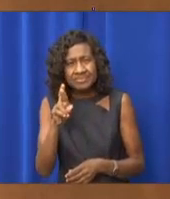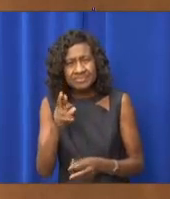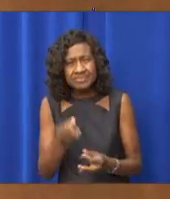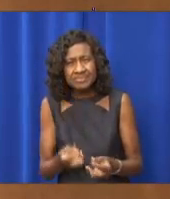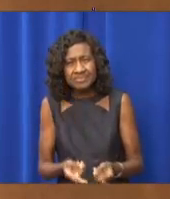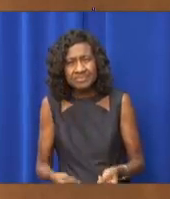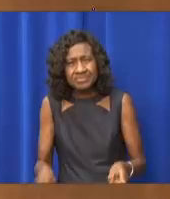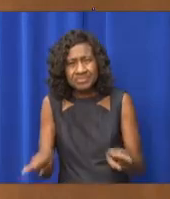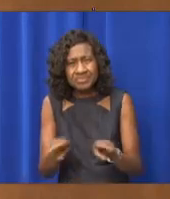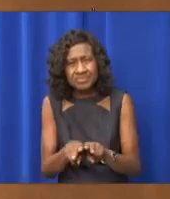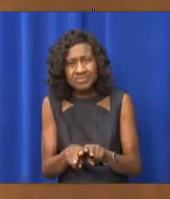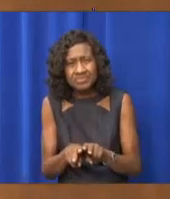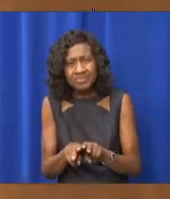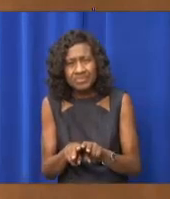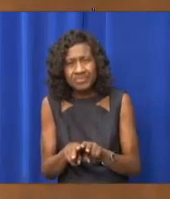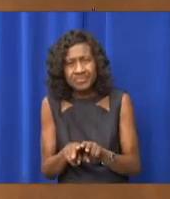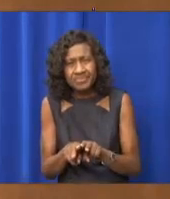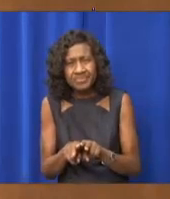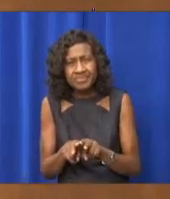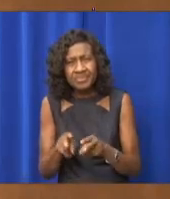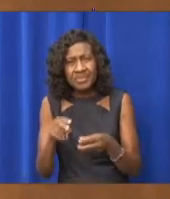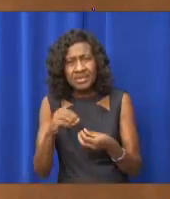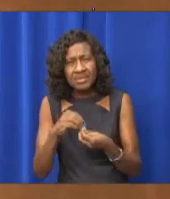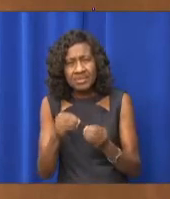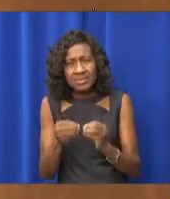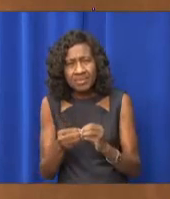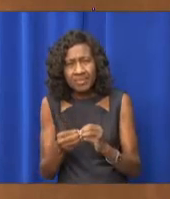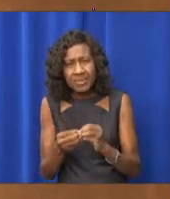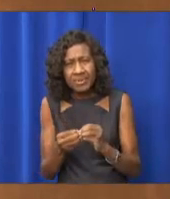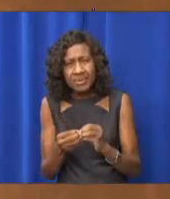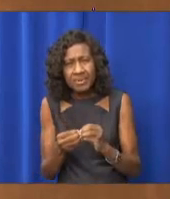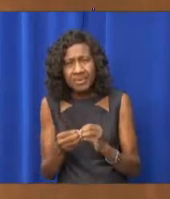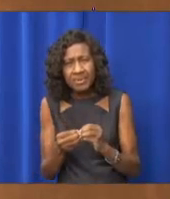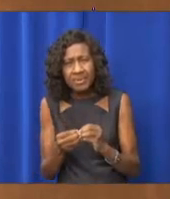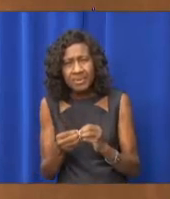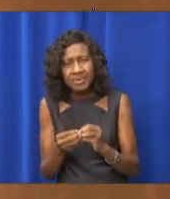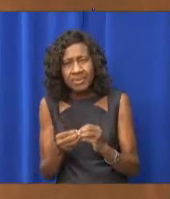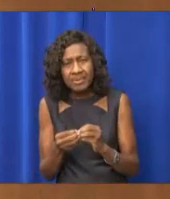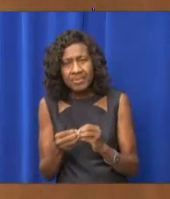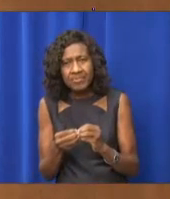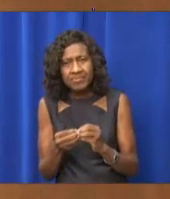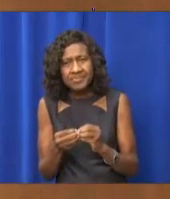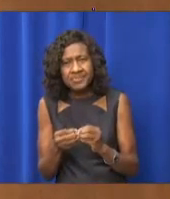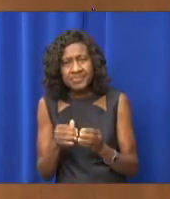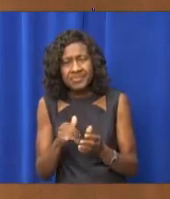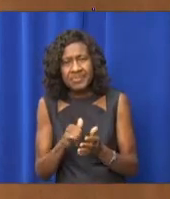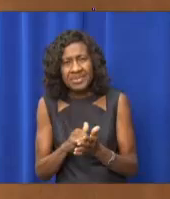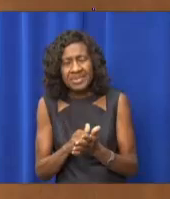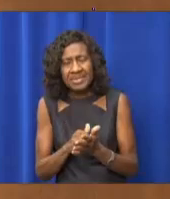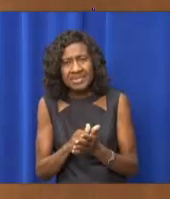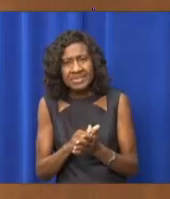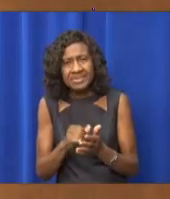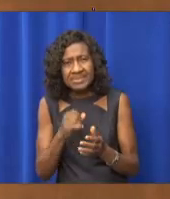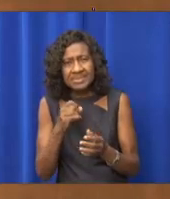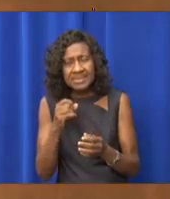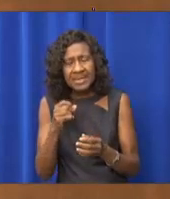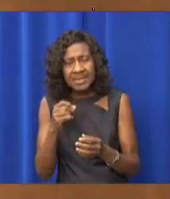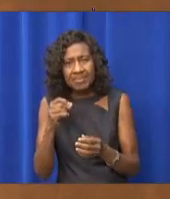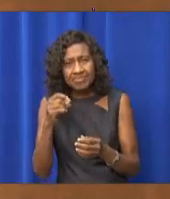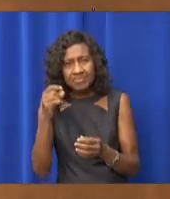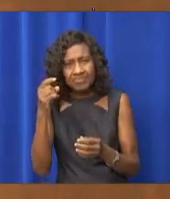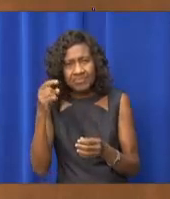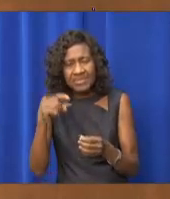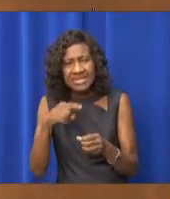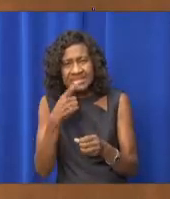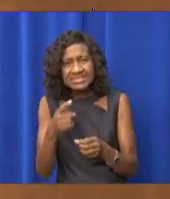actually a basic reproductive number that assumes a wholly susceptible population at the beginning. So it means that at